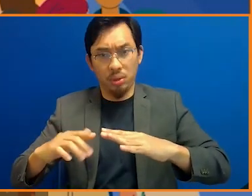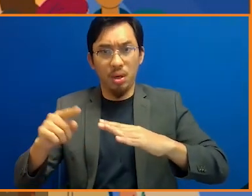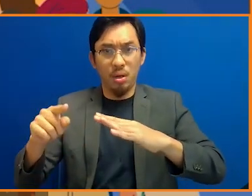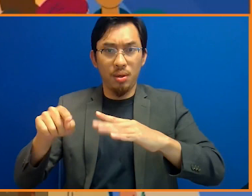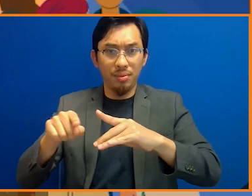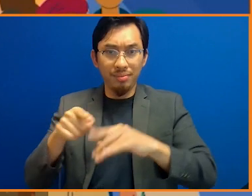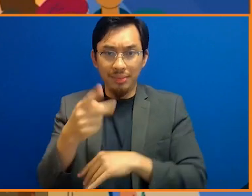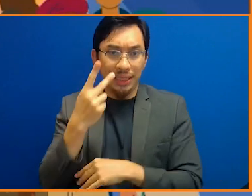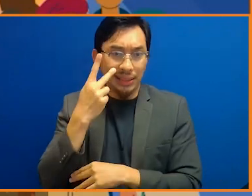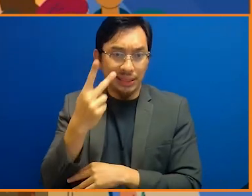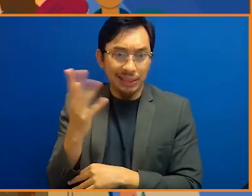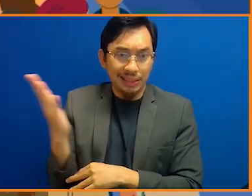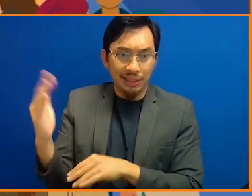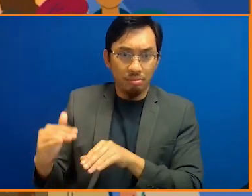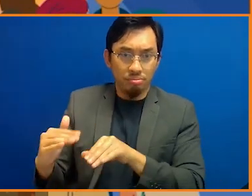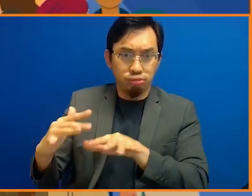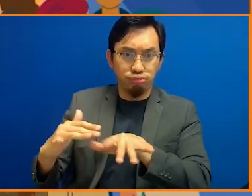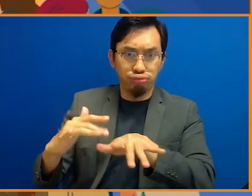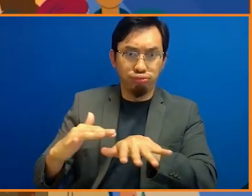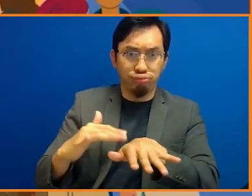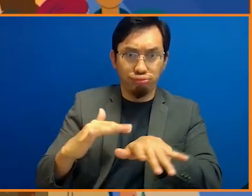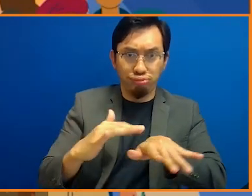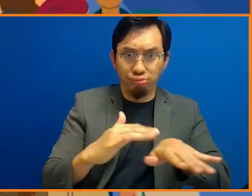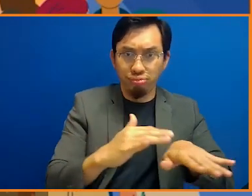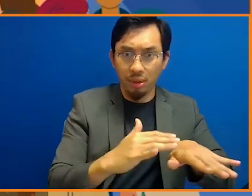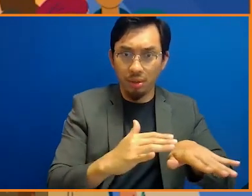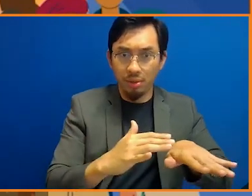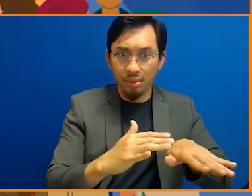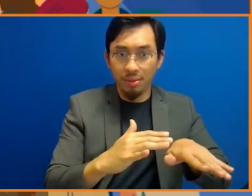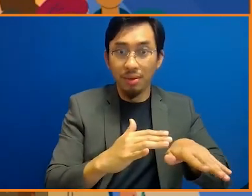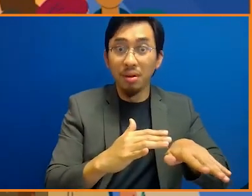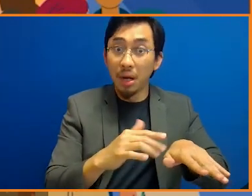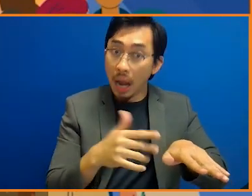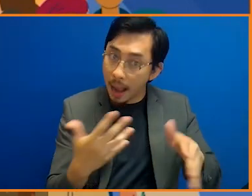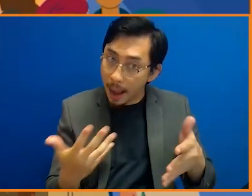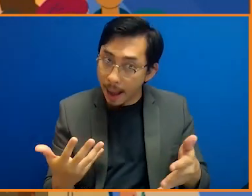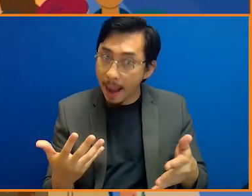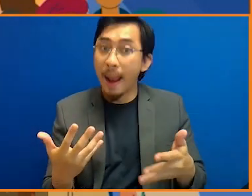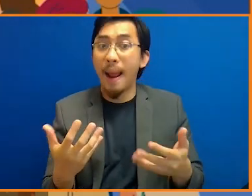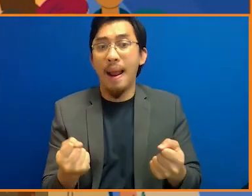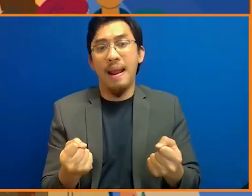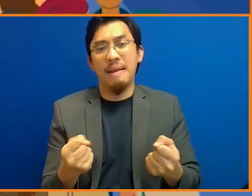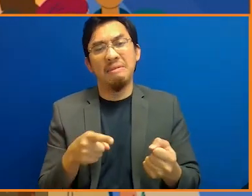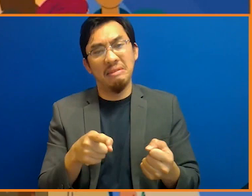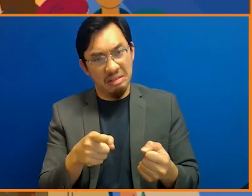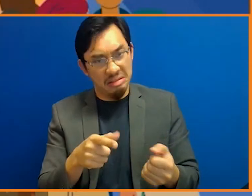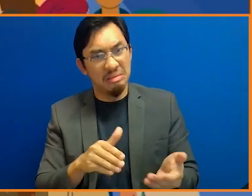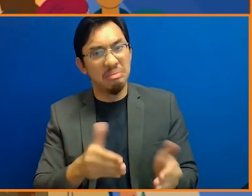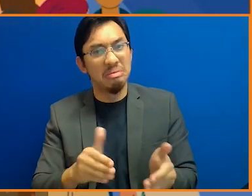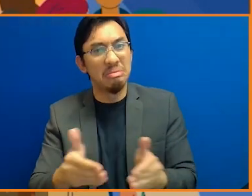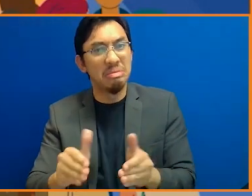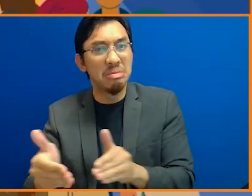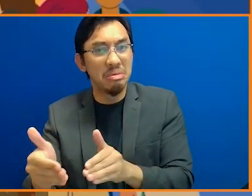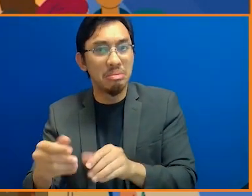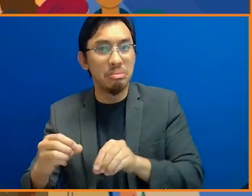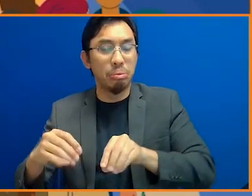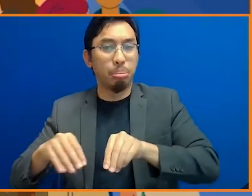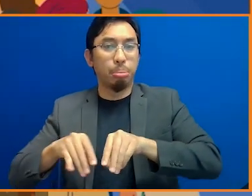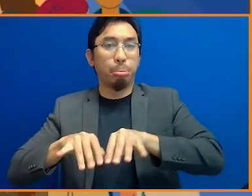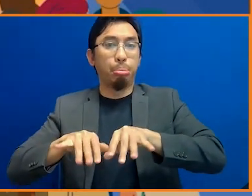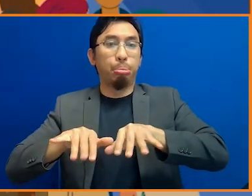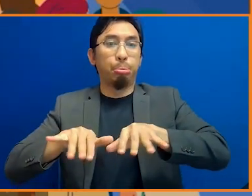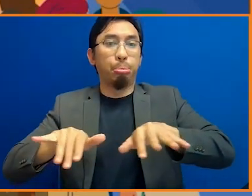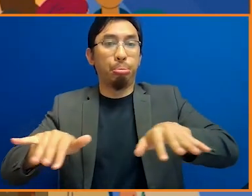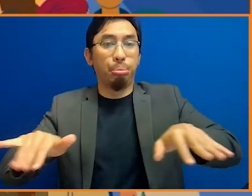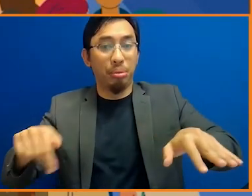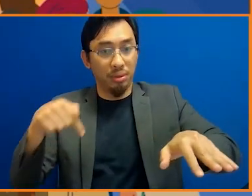collapse of the mountain itself, and it generates tsunami and many damage and also casualty. So this kind of course,